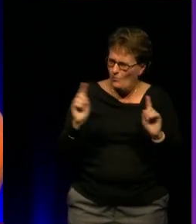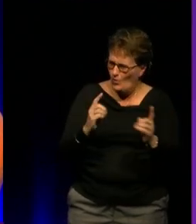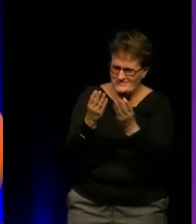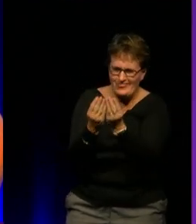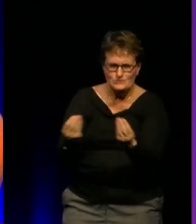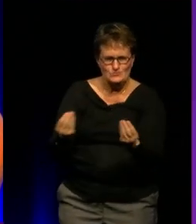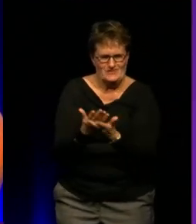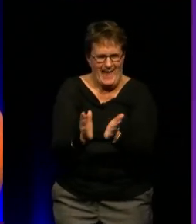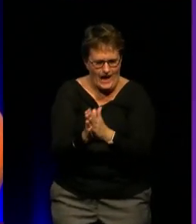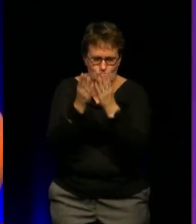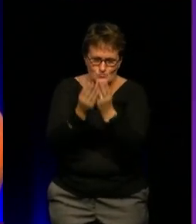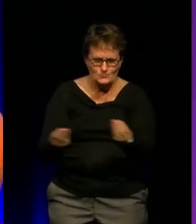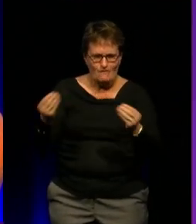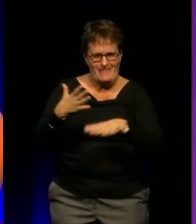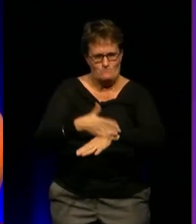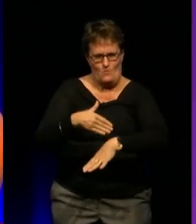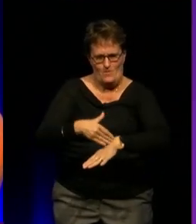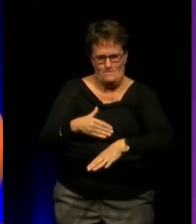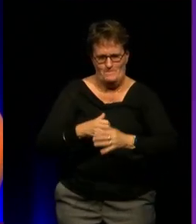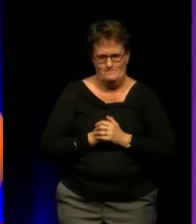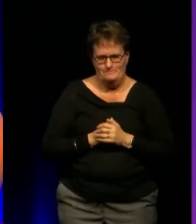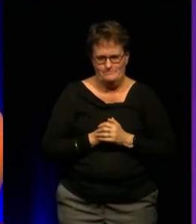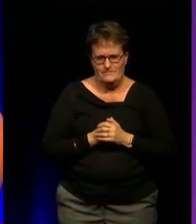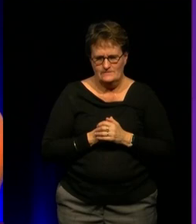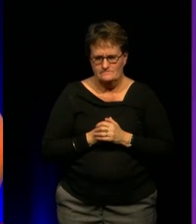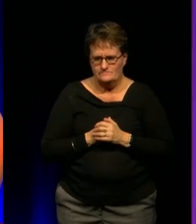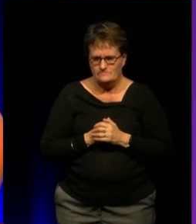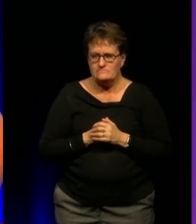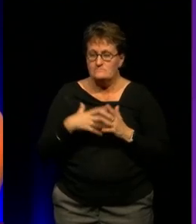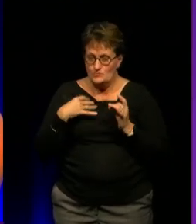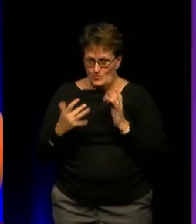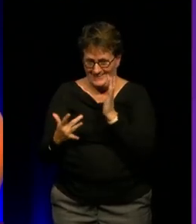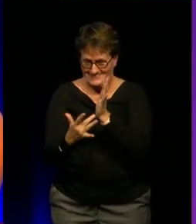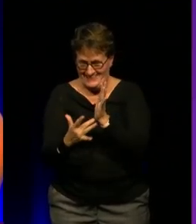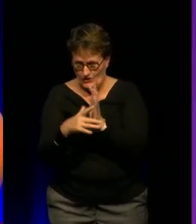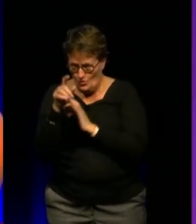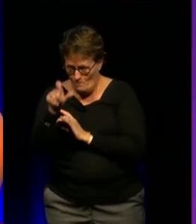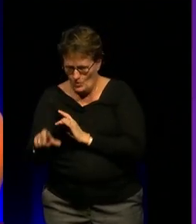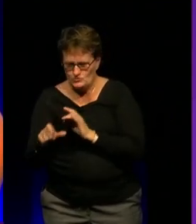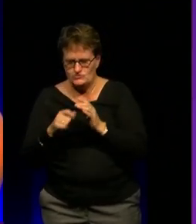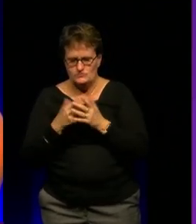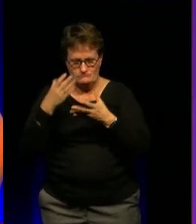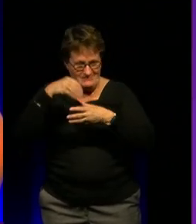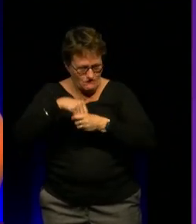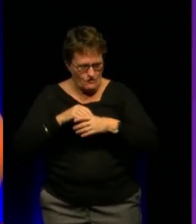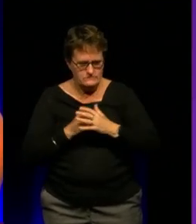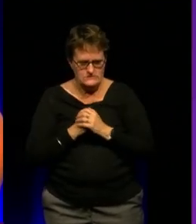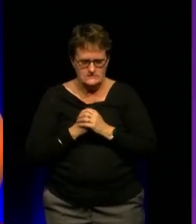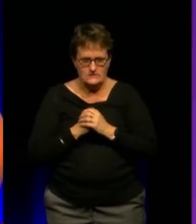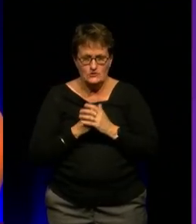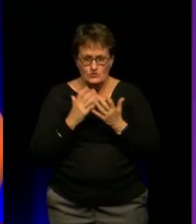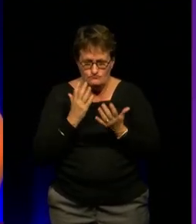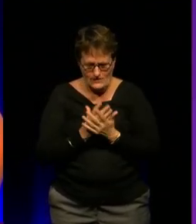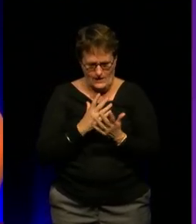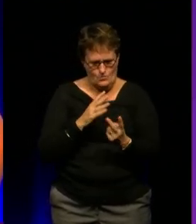with our technical lead, who's CEO, Scott Fry, we quite literally had